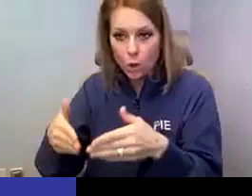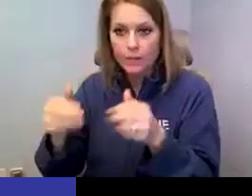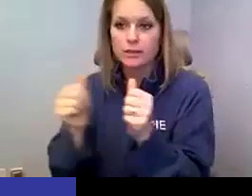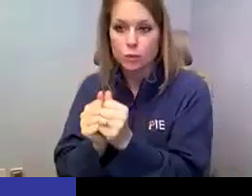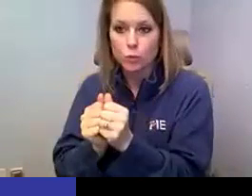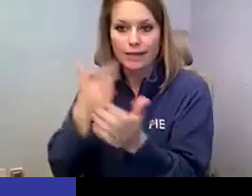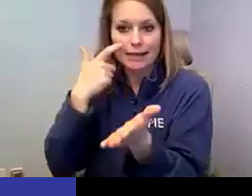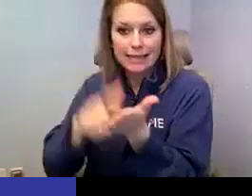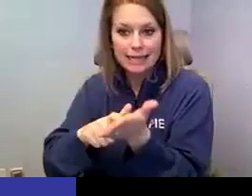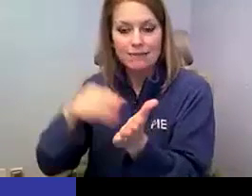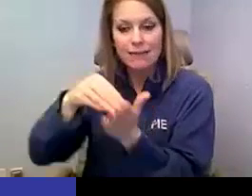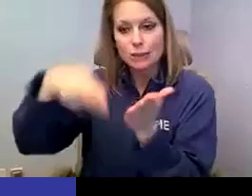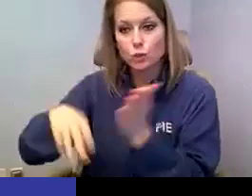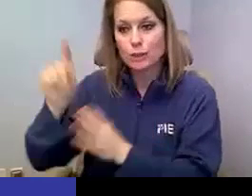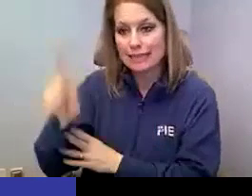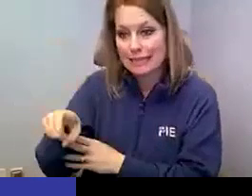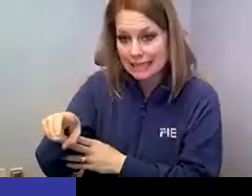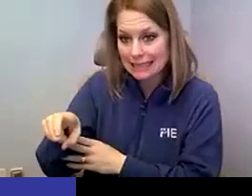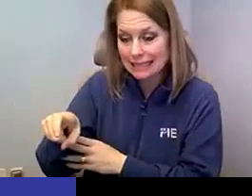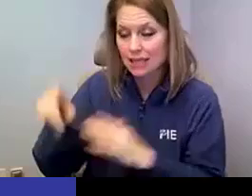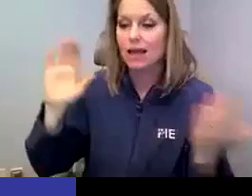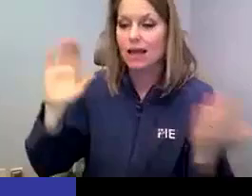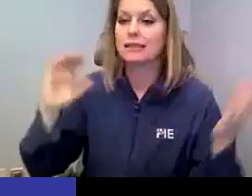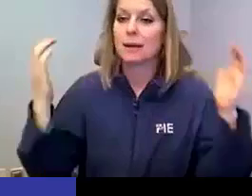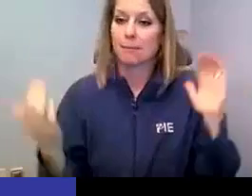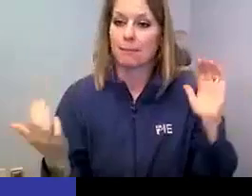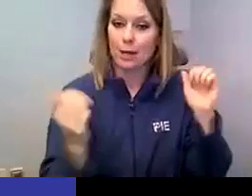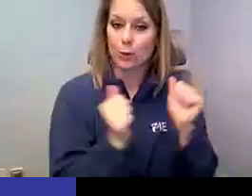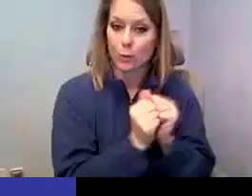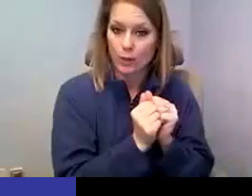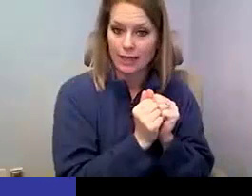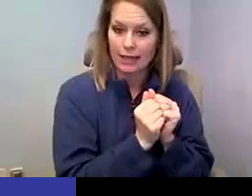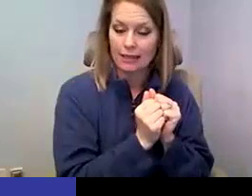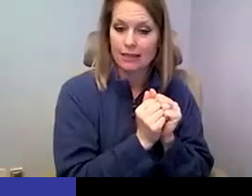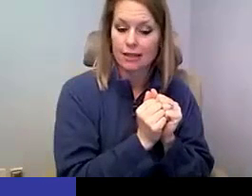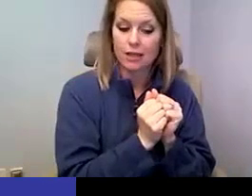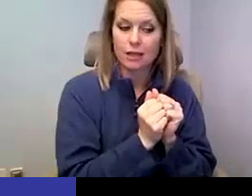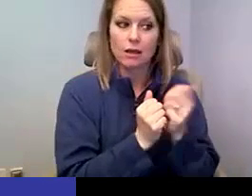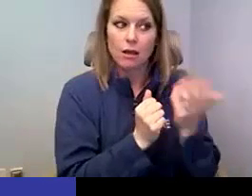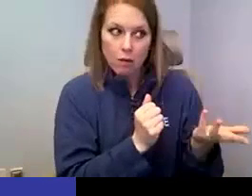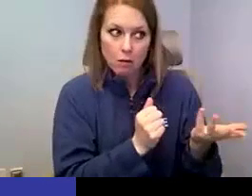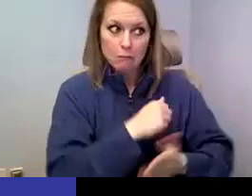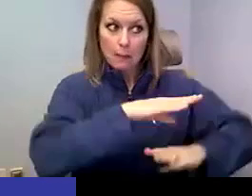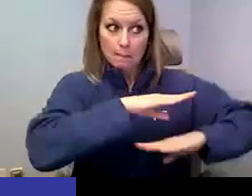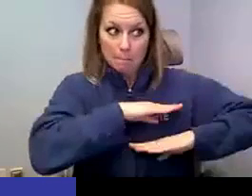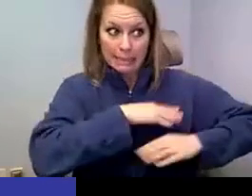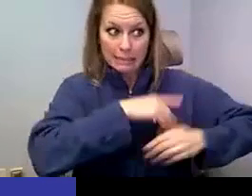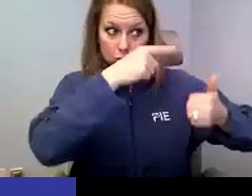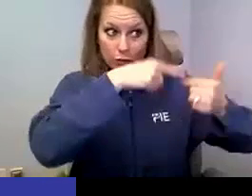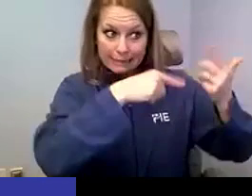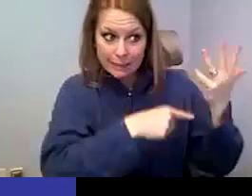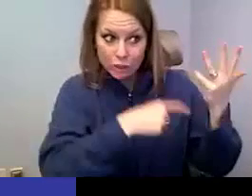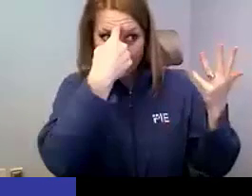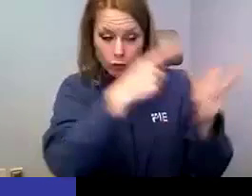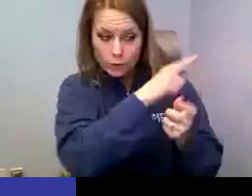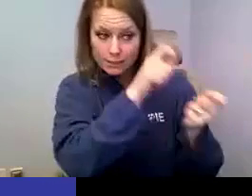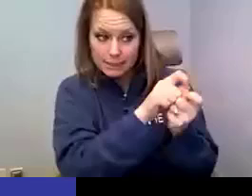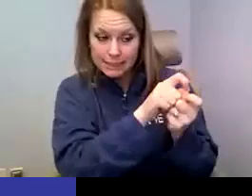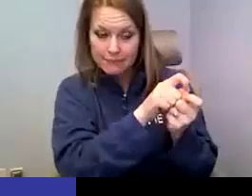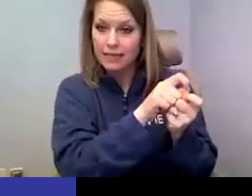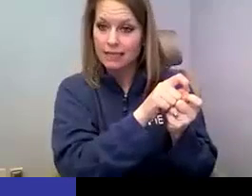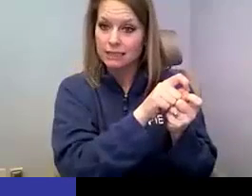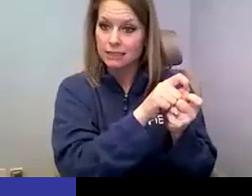needs versus primarily focusing on identifying whether a student meets criteria for a particular disability